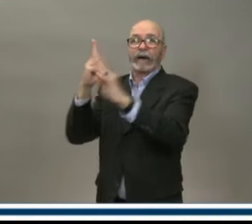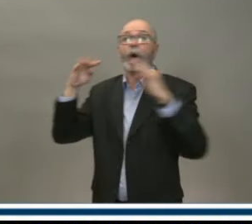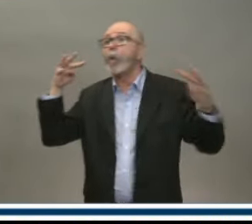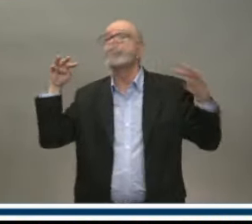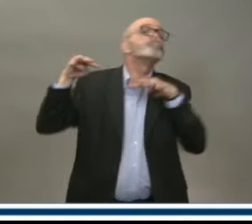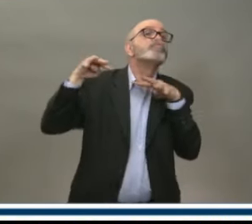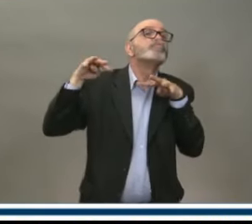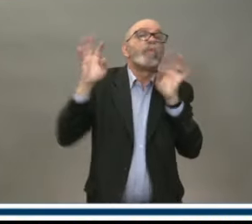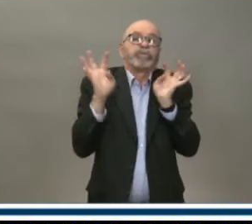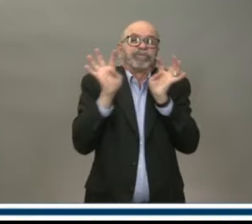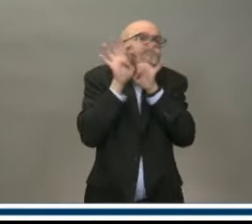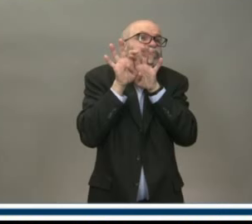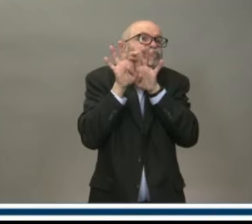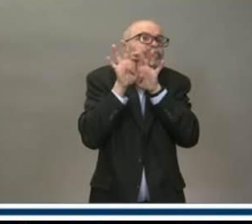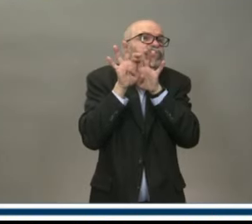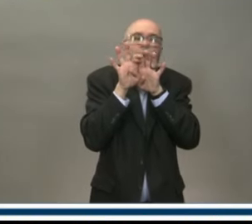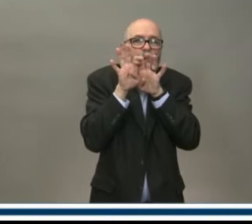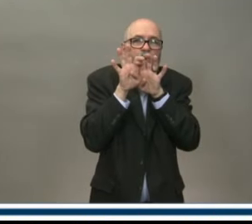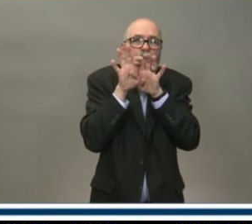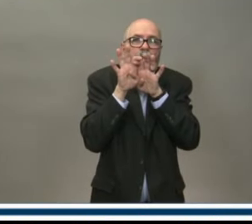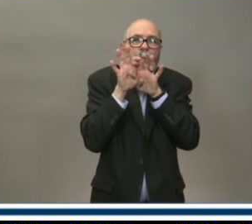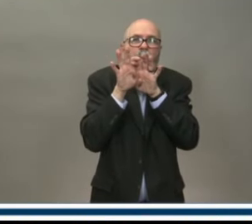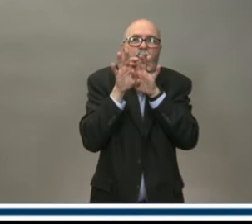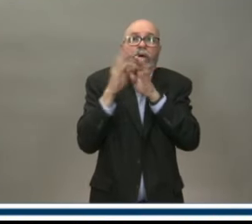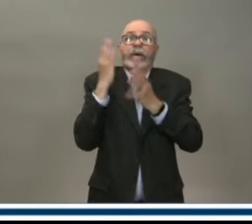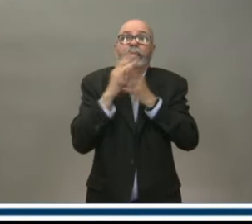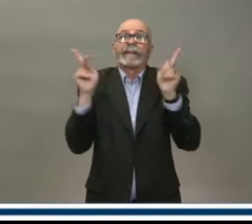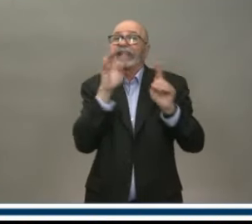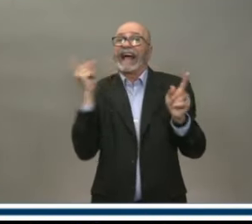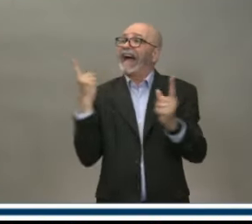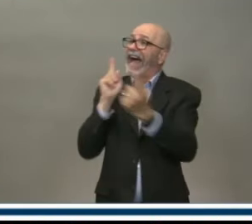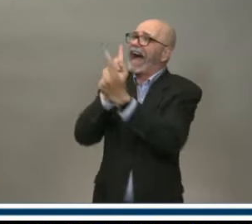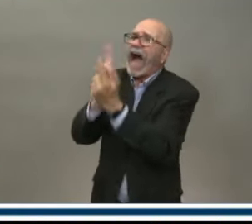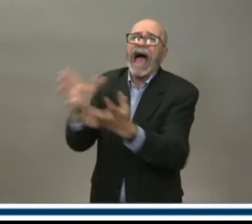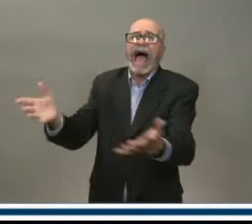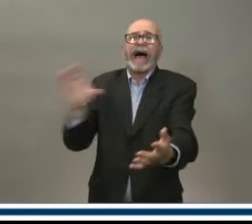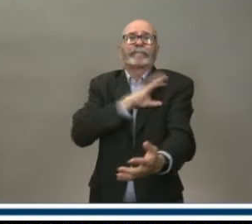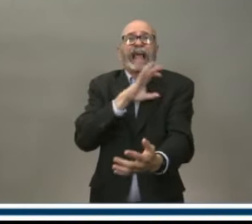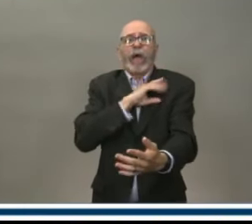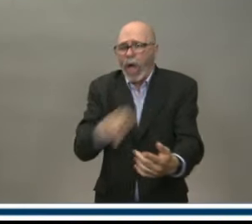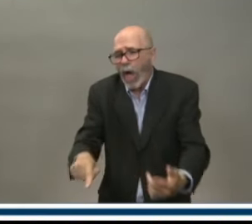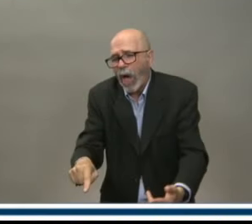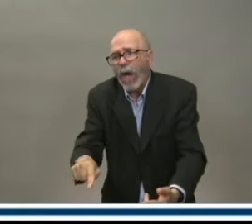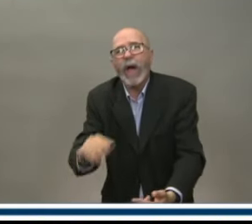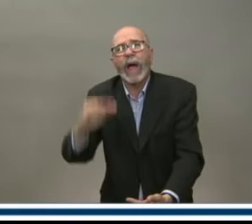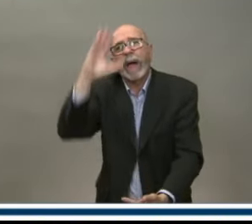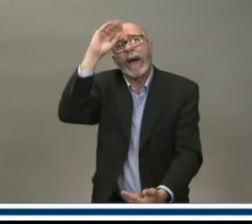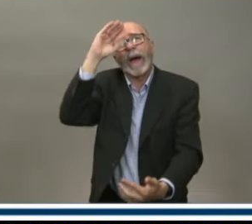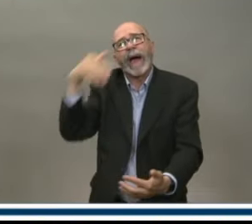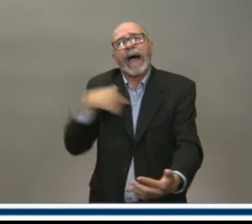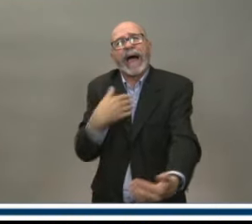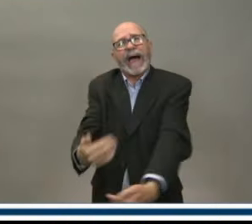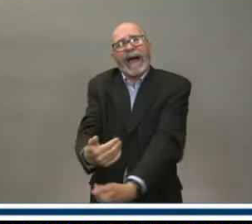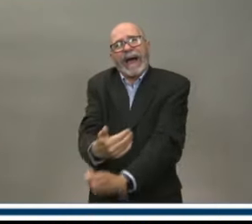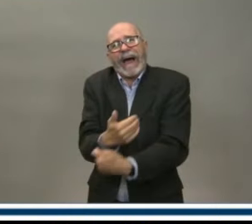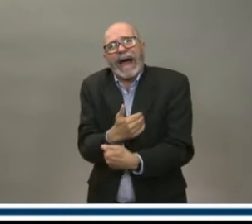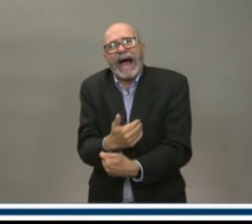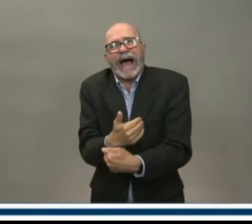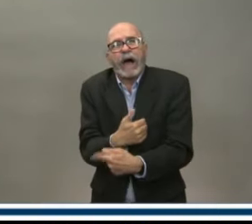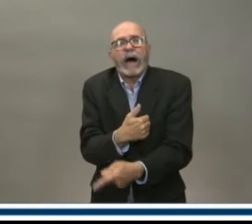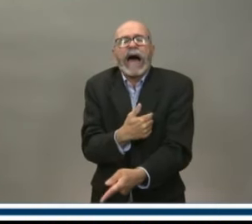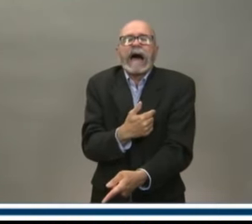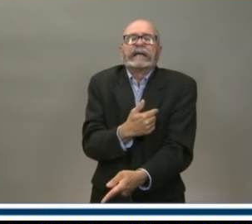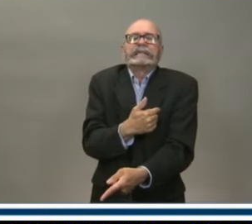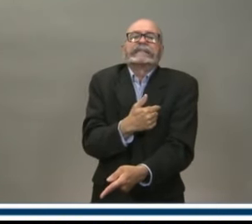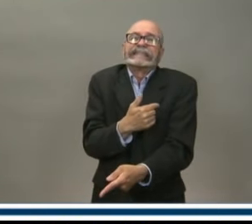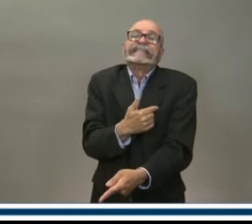of people actually approaching police officers that would, in normal times, would be very welcome gestures